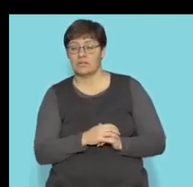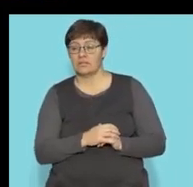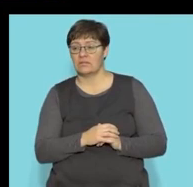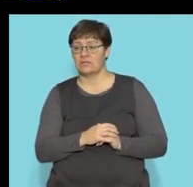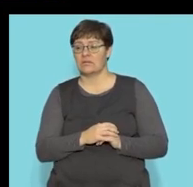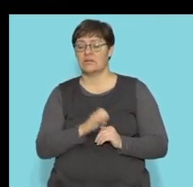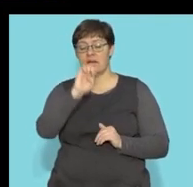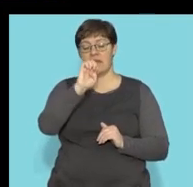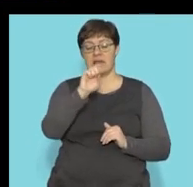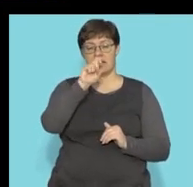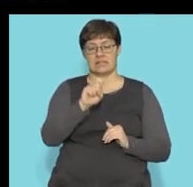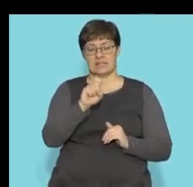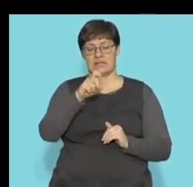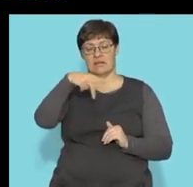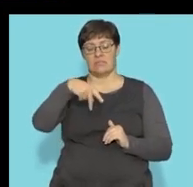exponential.